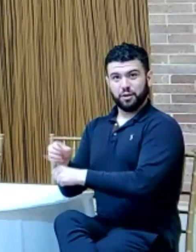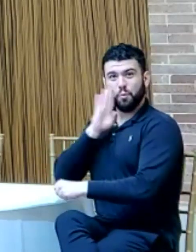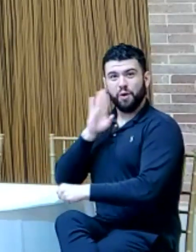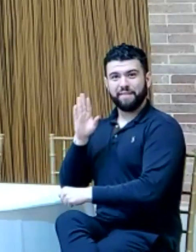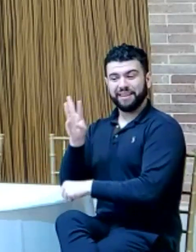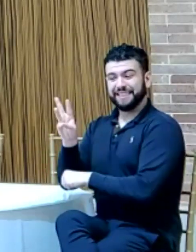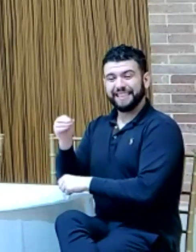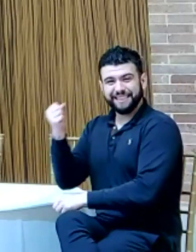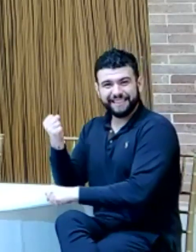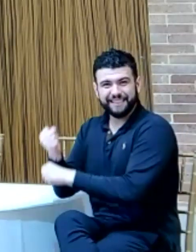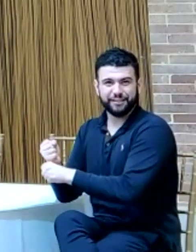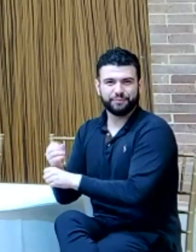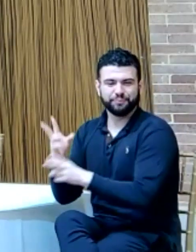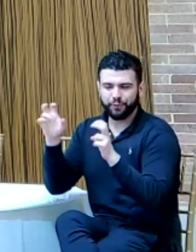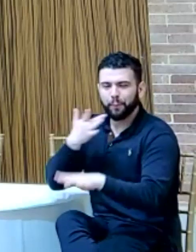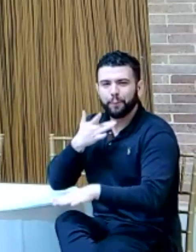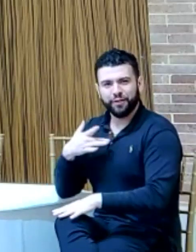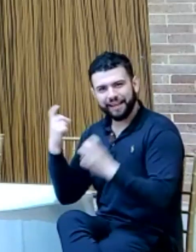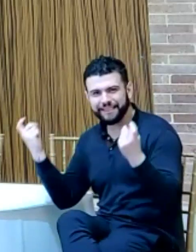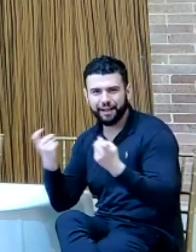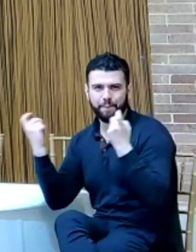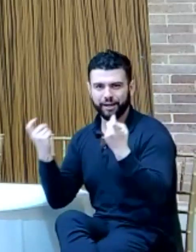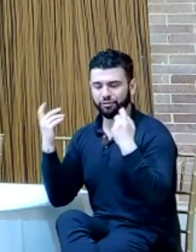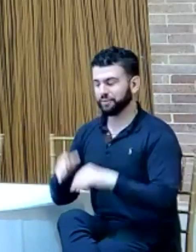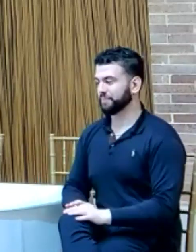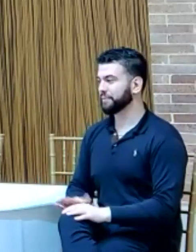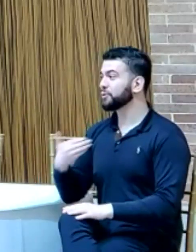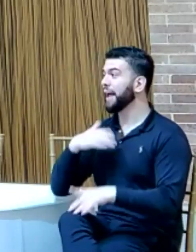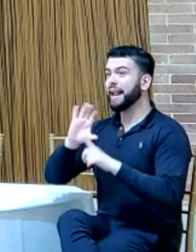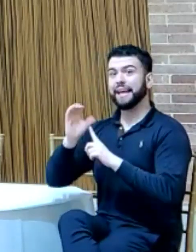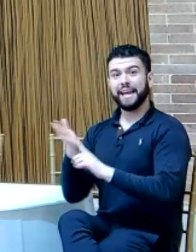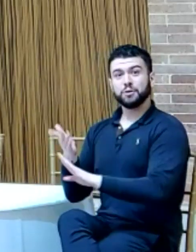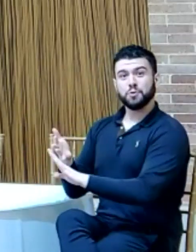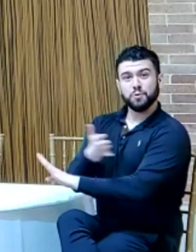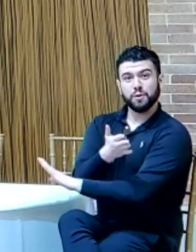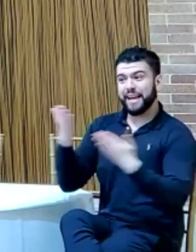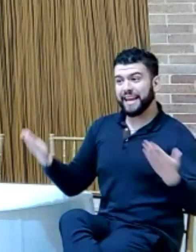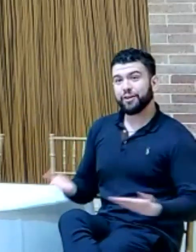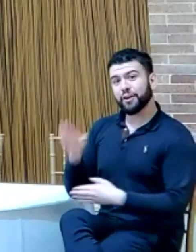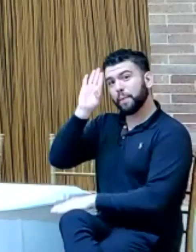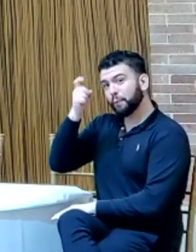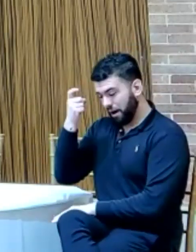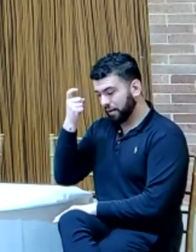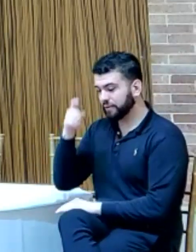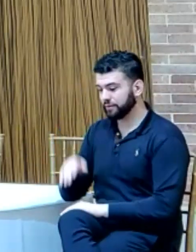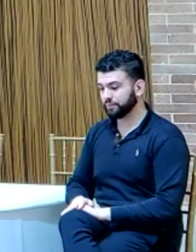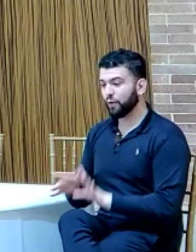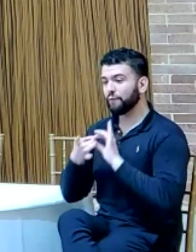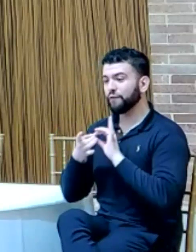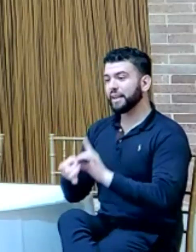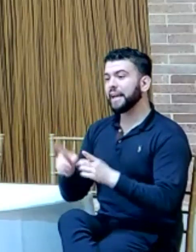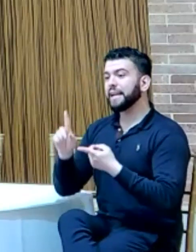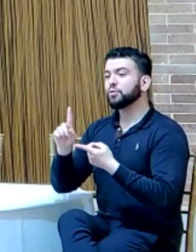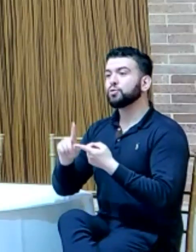under title six we actually had a case here in the Bronx right related to um related to some